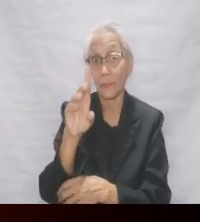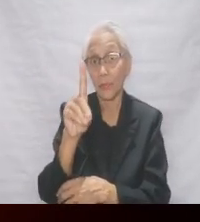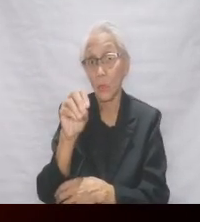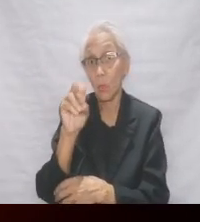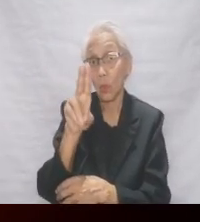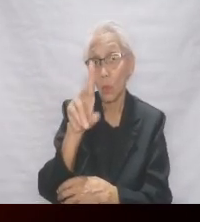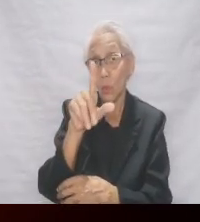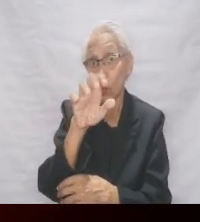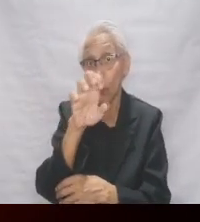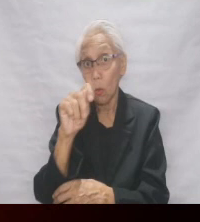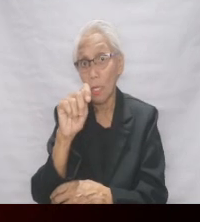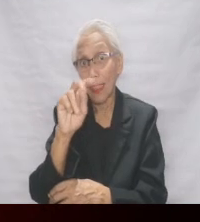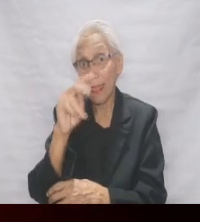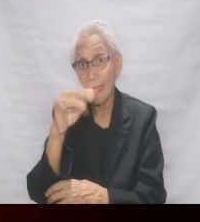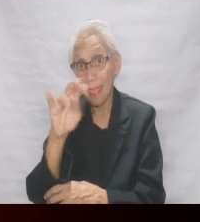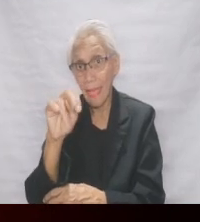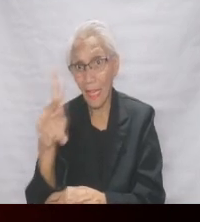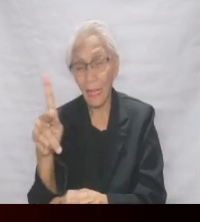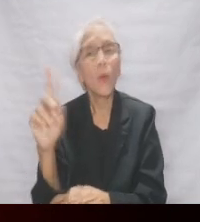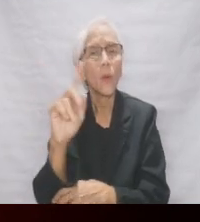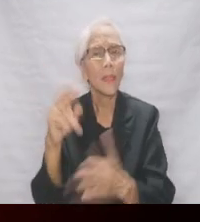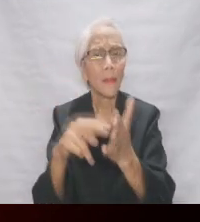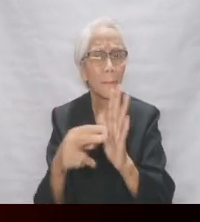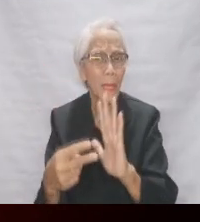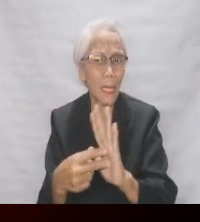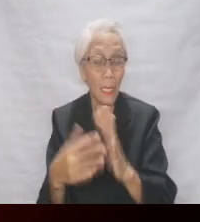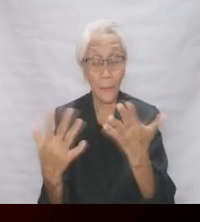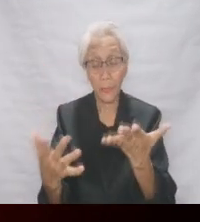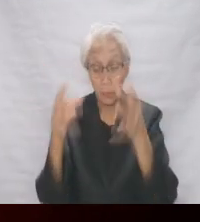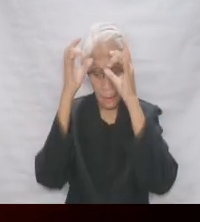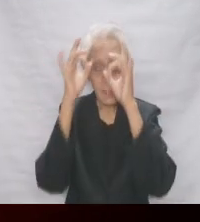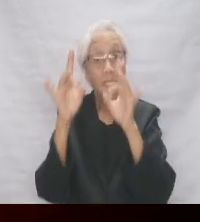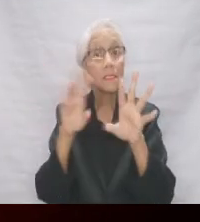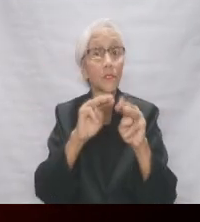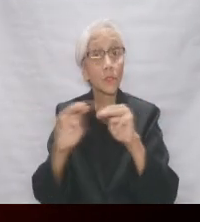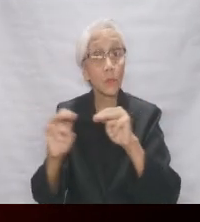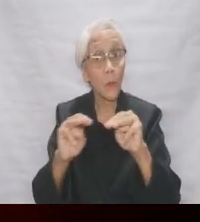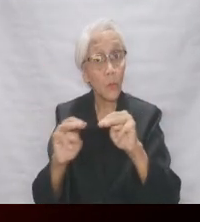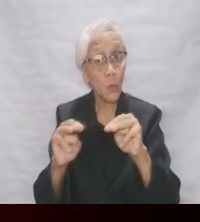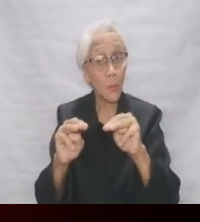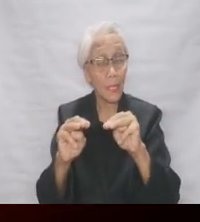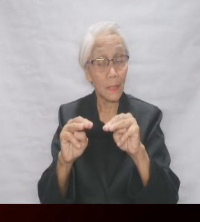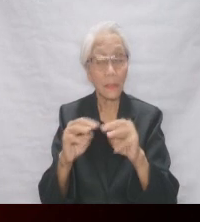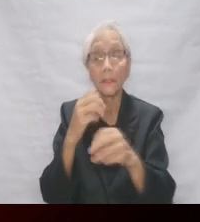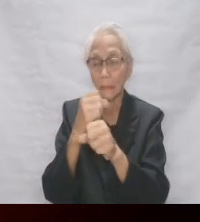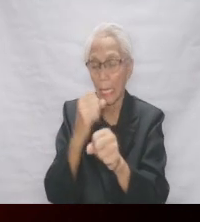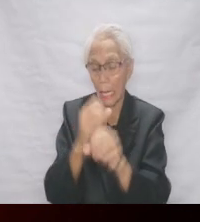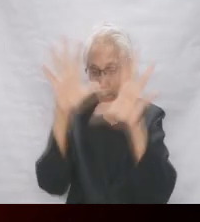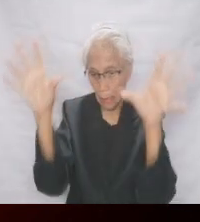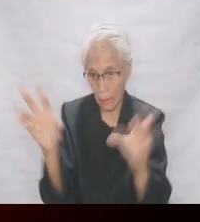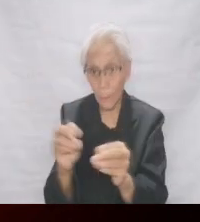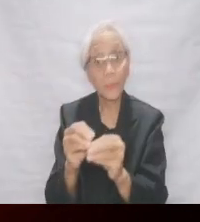neologism. Ano pong ibig sabihin ng doublethink? Ang mga dangerous movements po, pinag-iisa nila